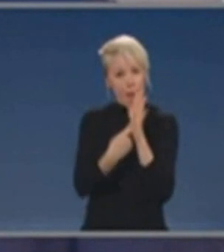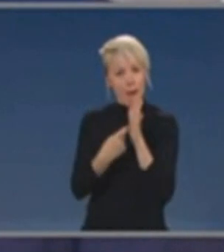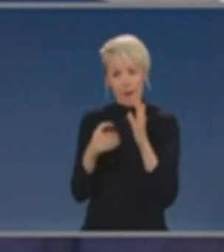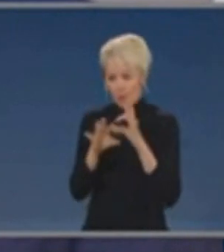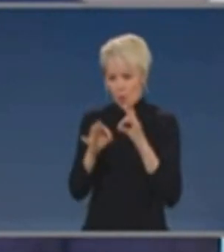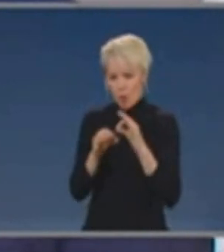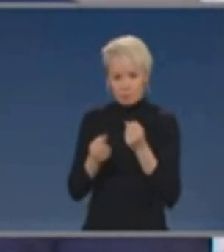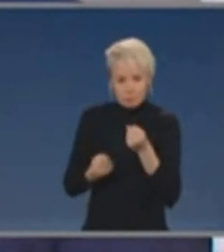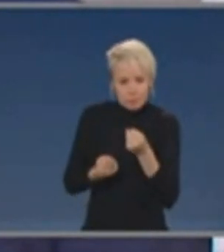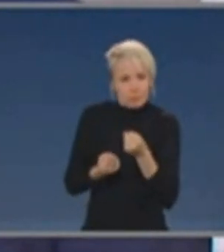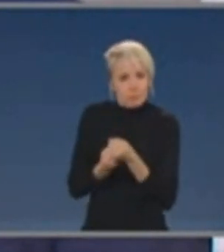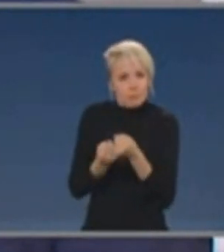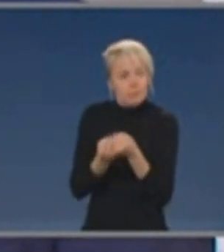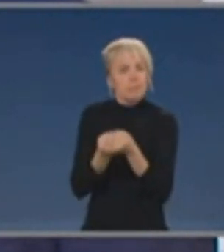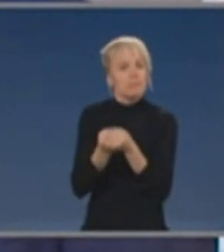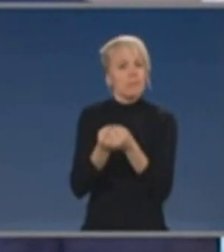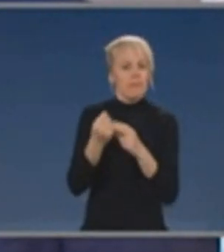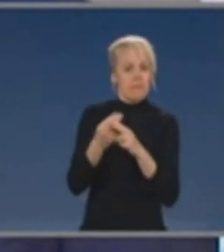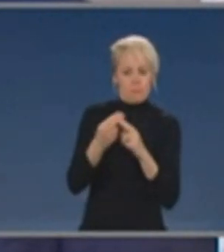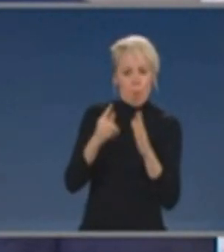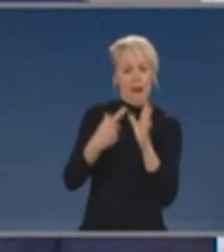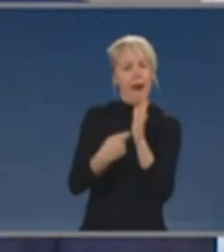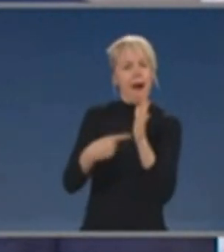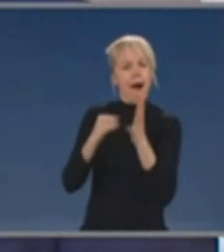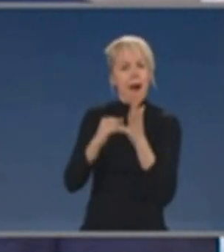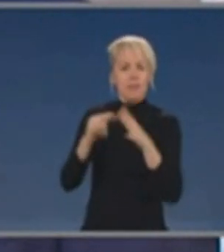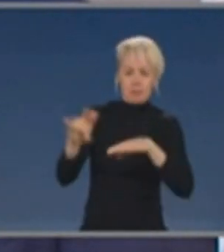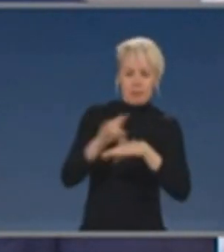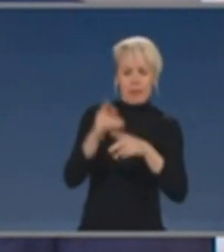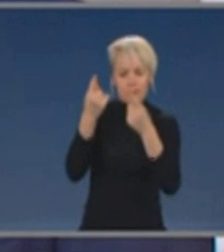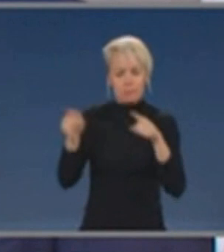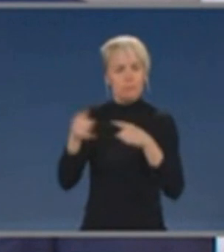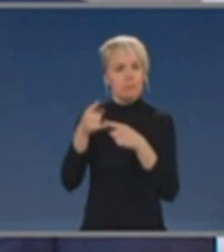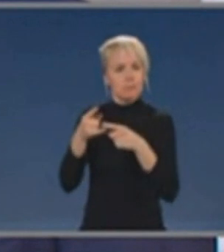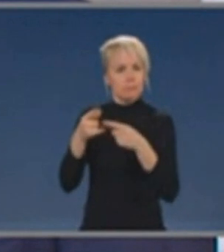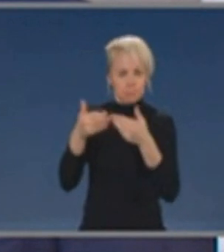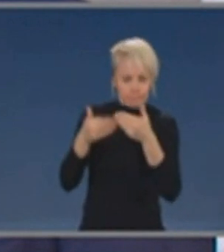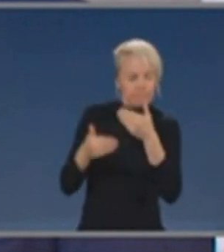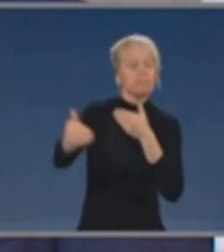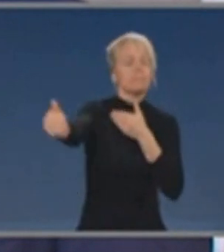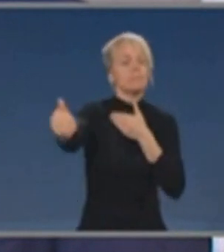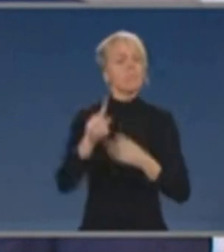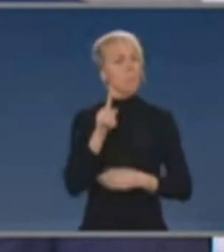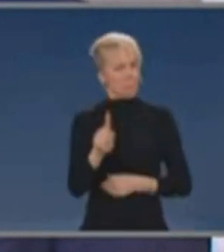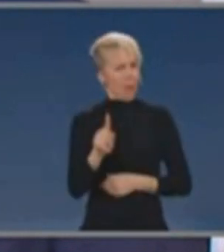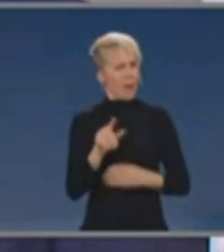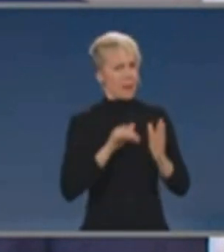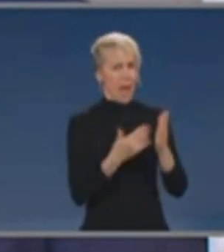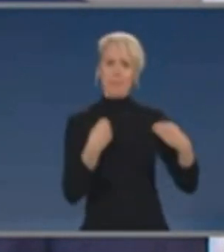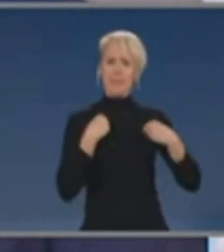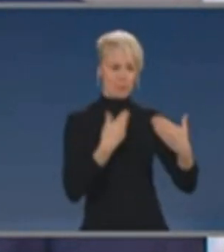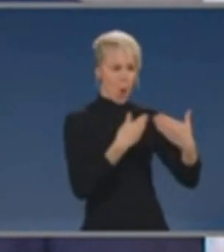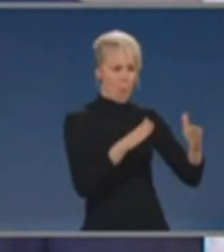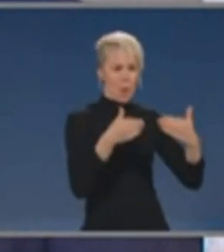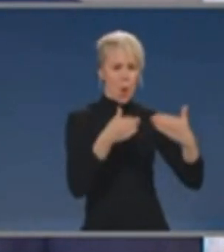in September when those payments end, as you've said, and but theatres still can't have 3,000,